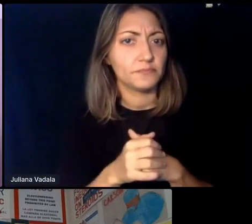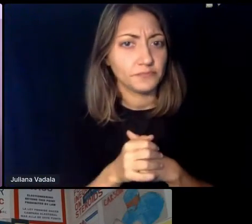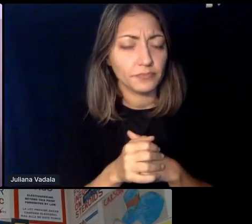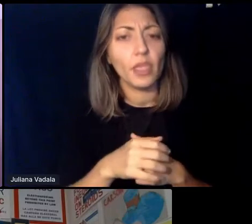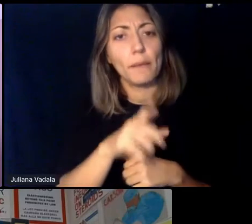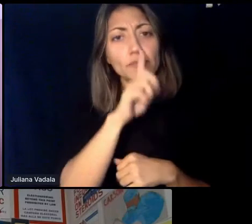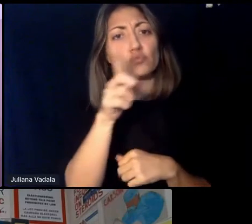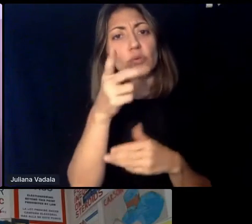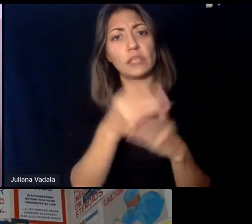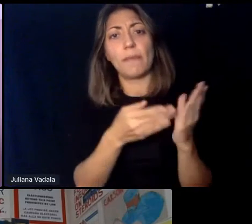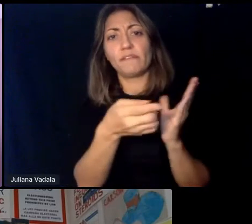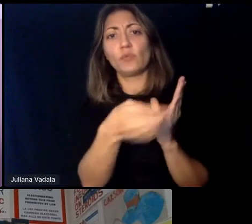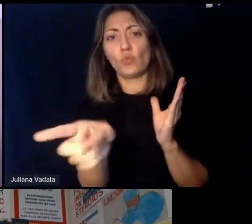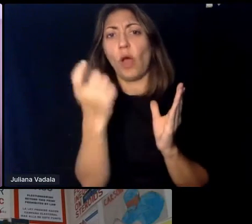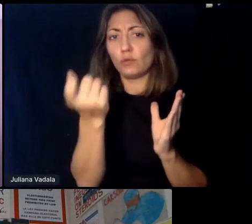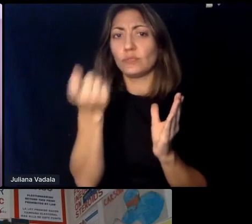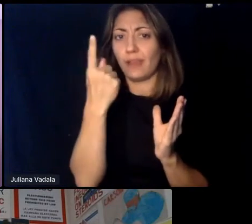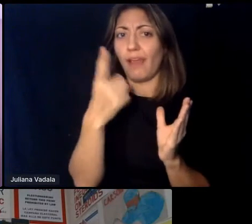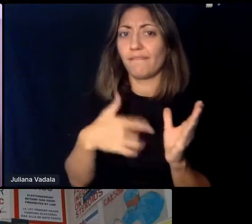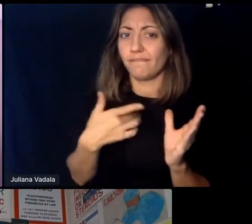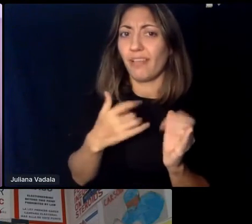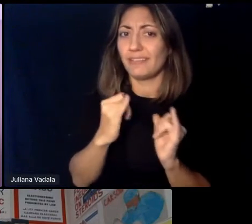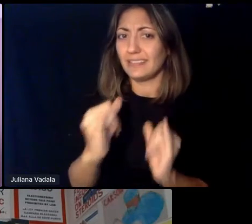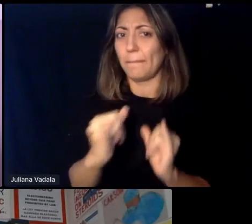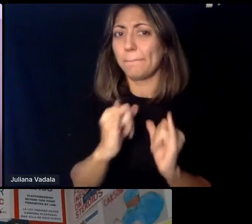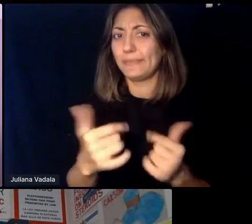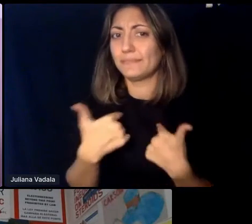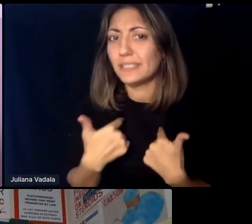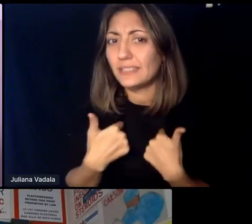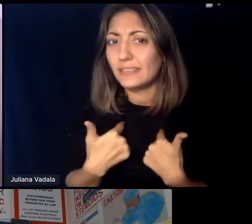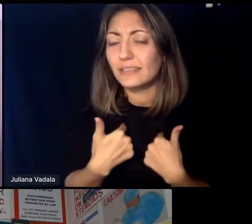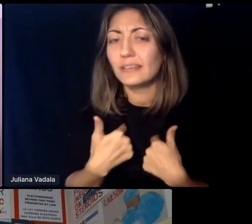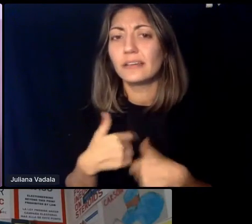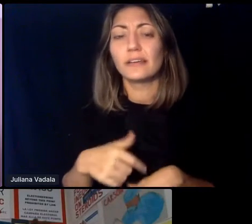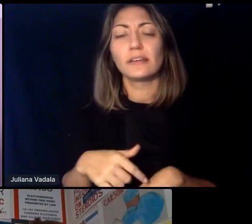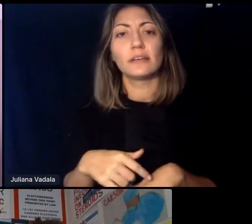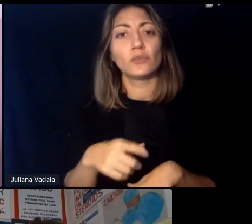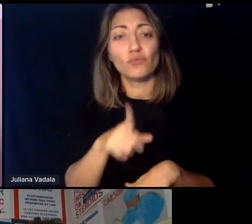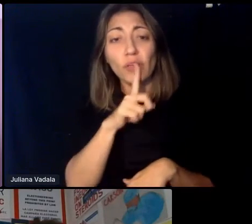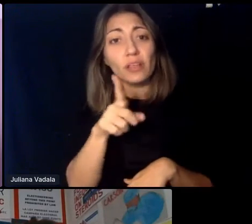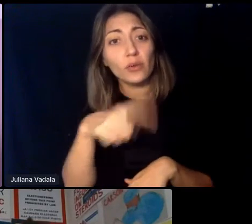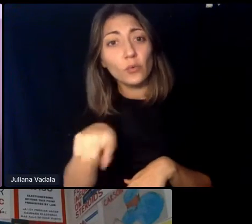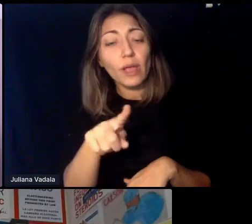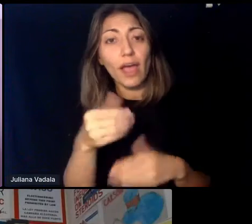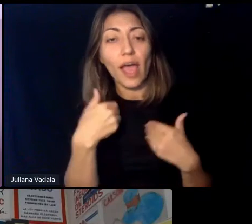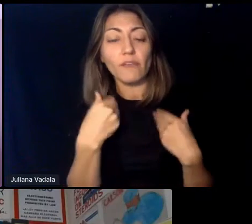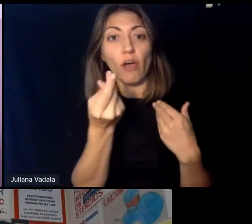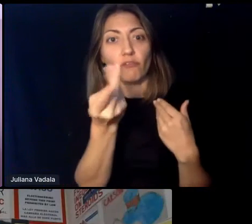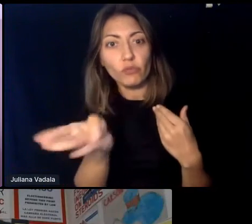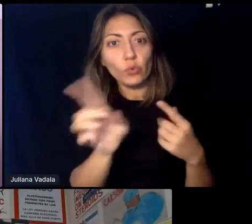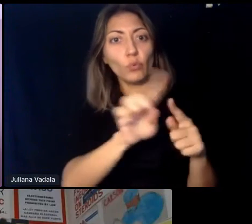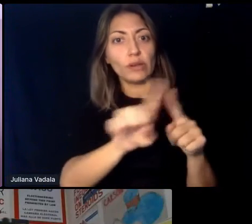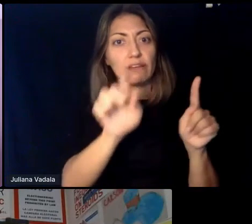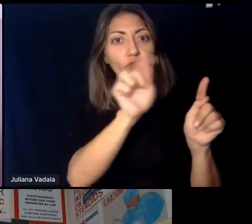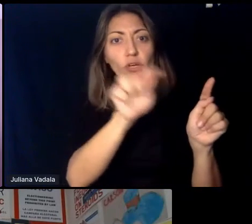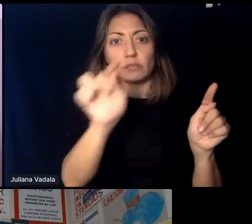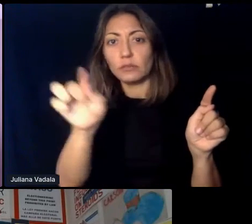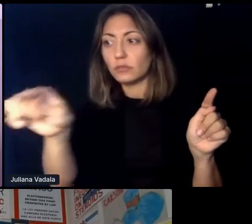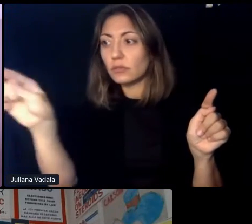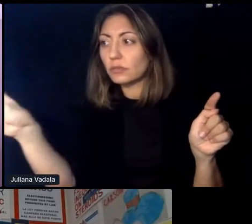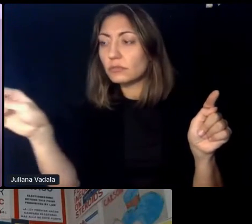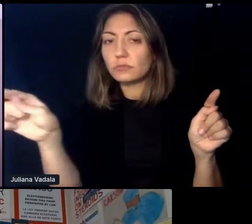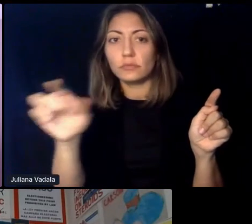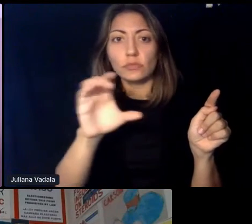moment. We're facing a few different crises that really hit to the heart of our American democratic